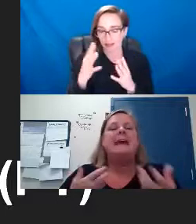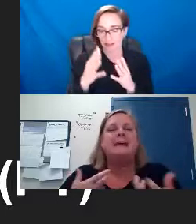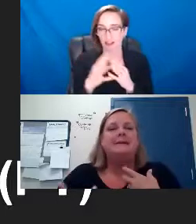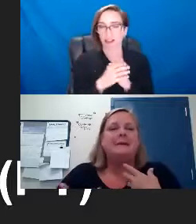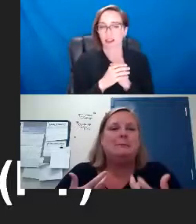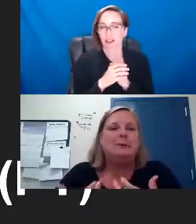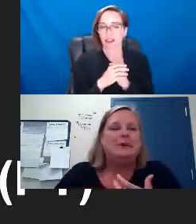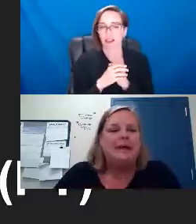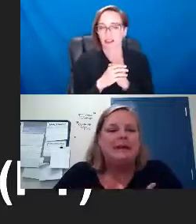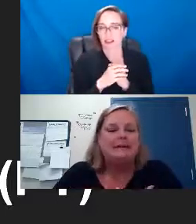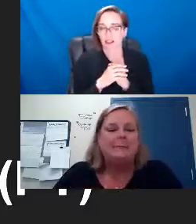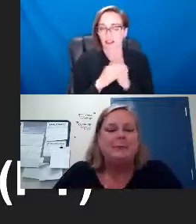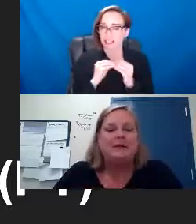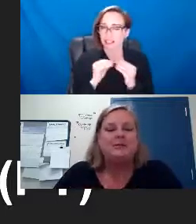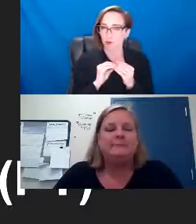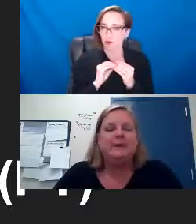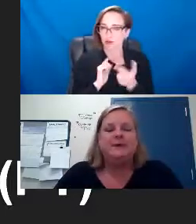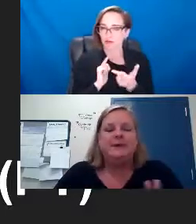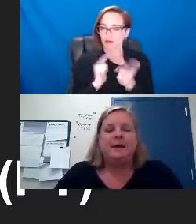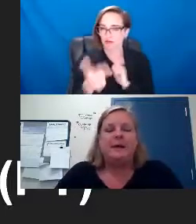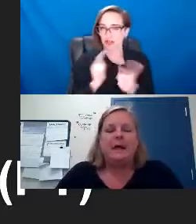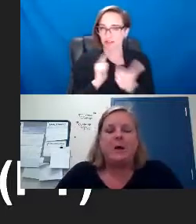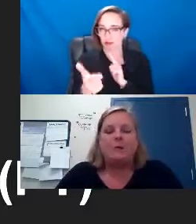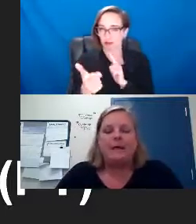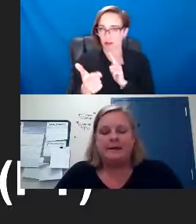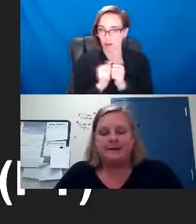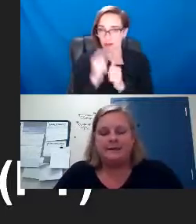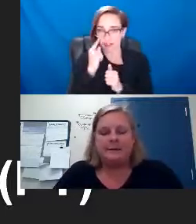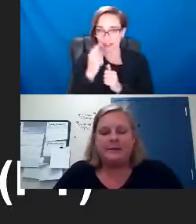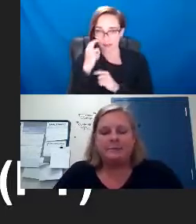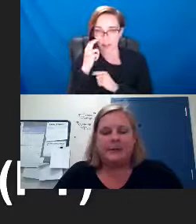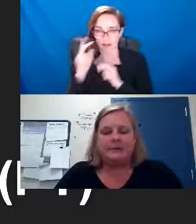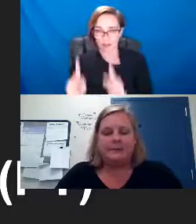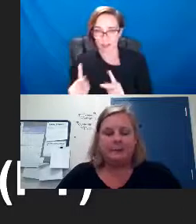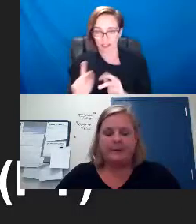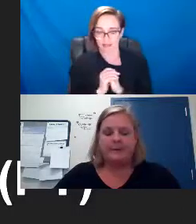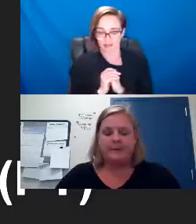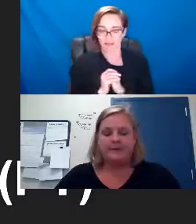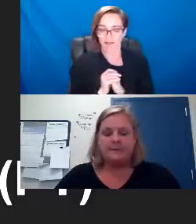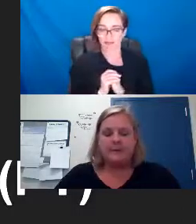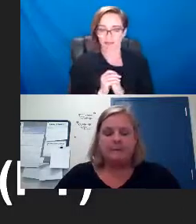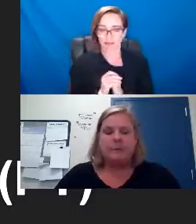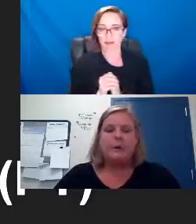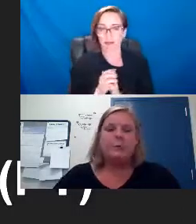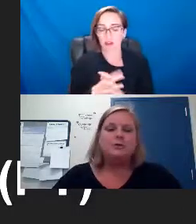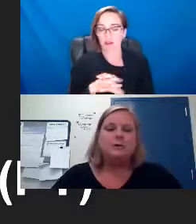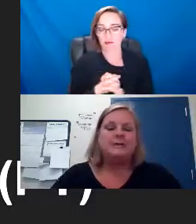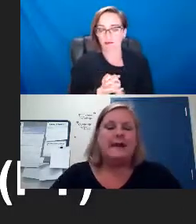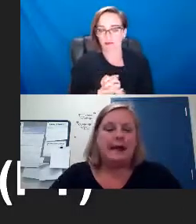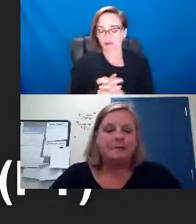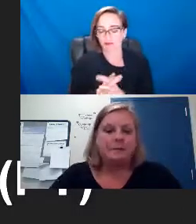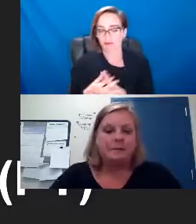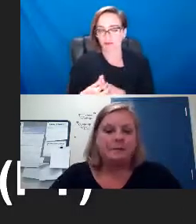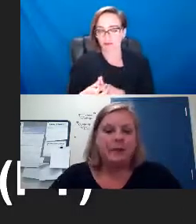give and take in communication. And how that is, and I'm going to explain it a little bit, is when we're